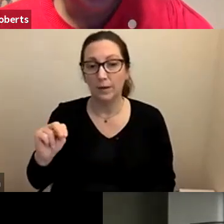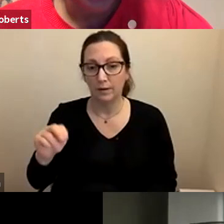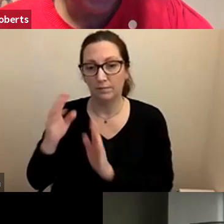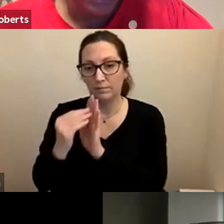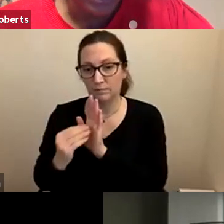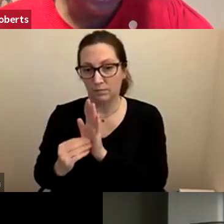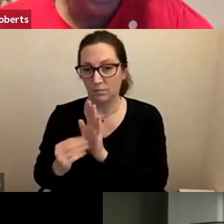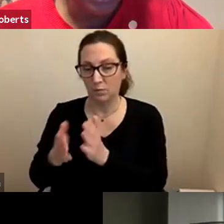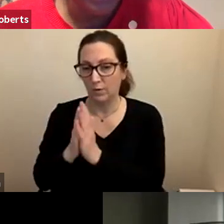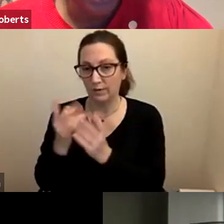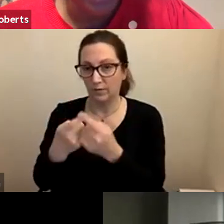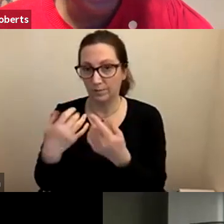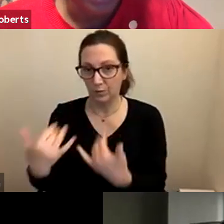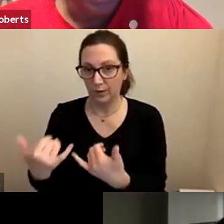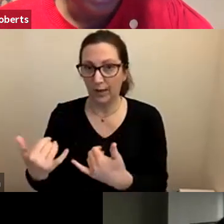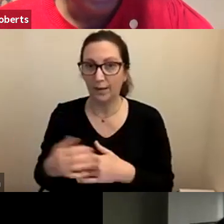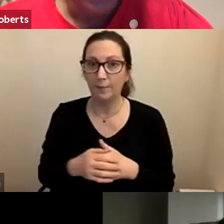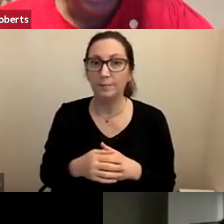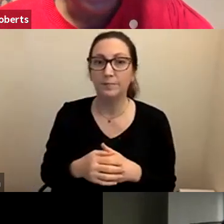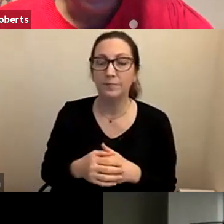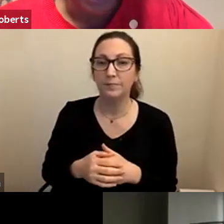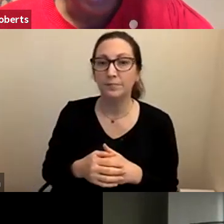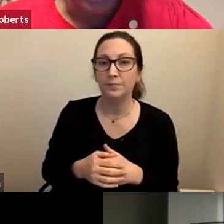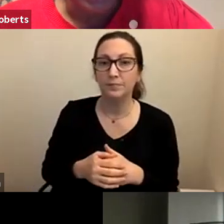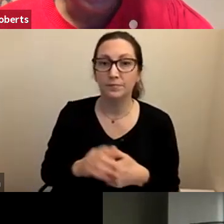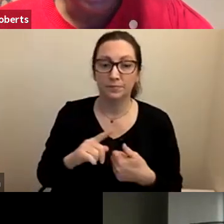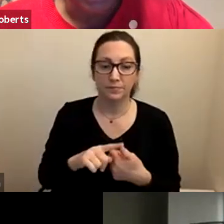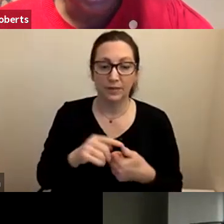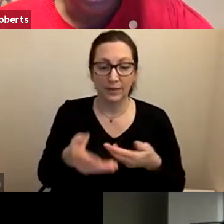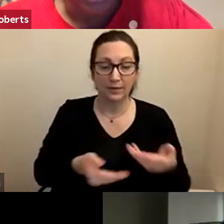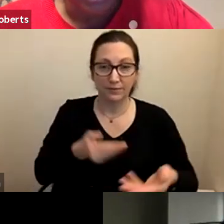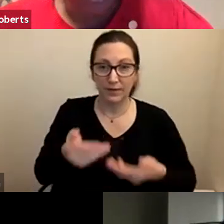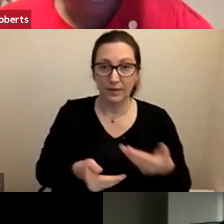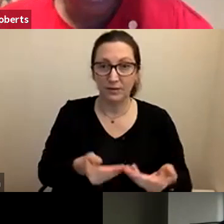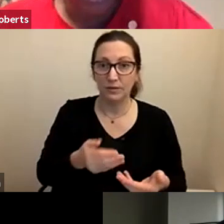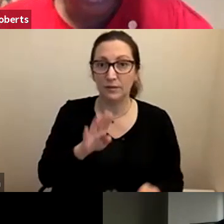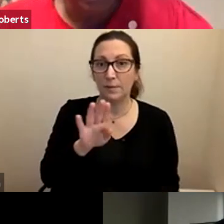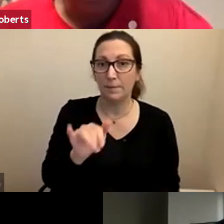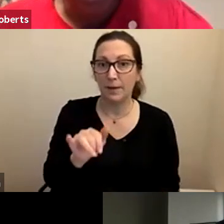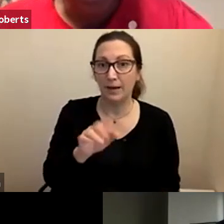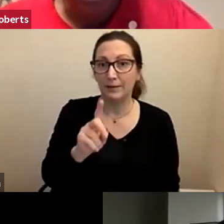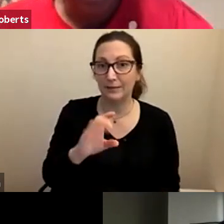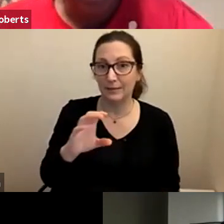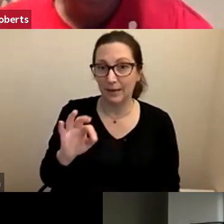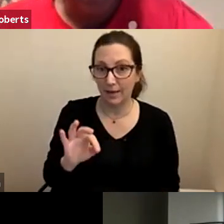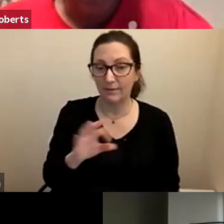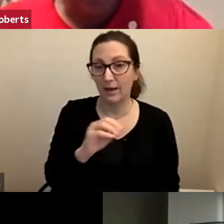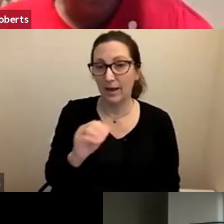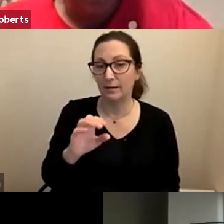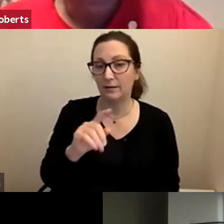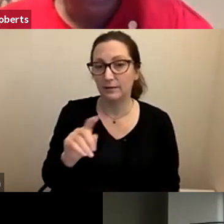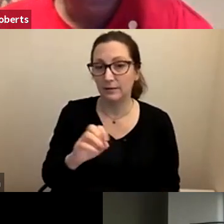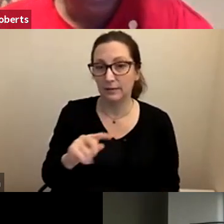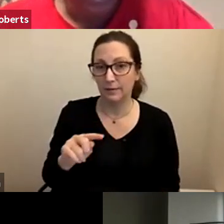So I believe invitations by SCS distribution and zip code.